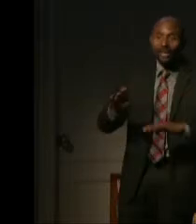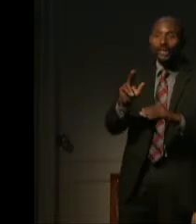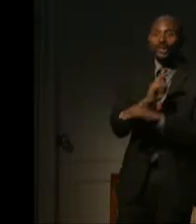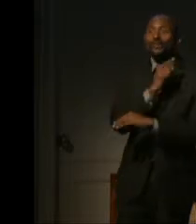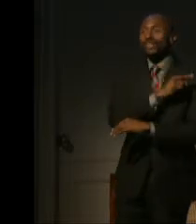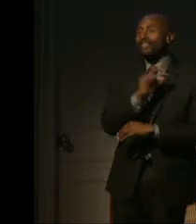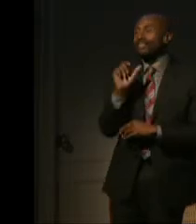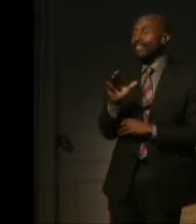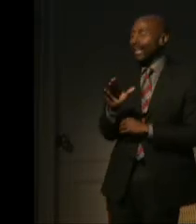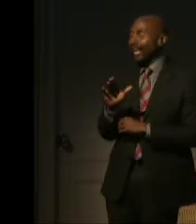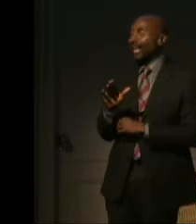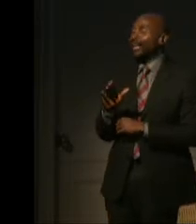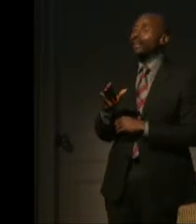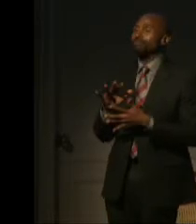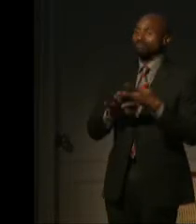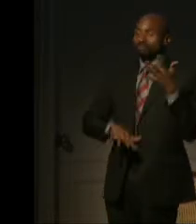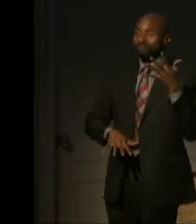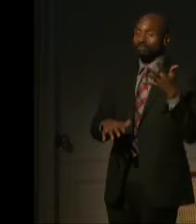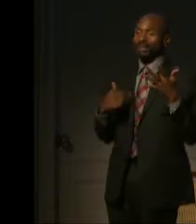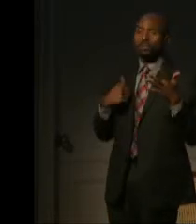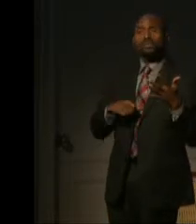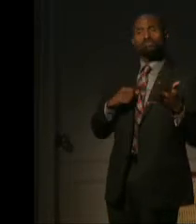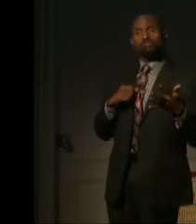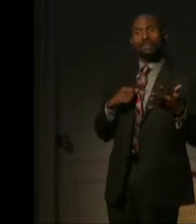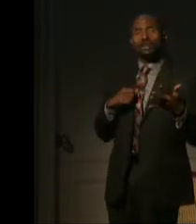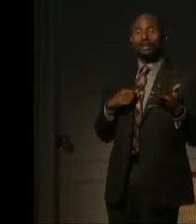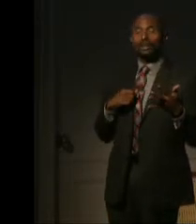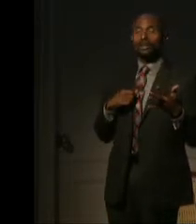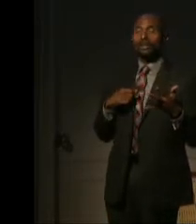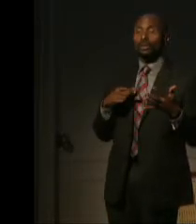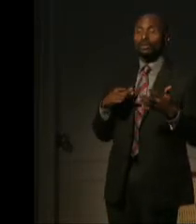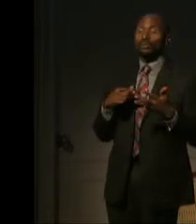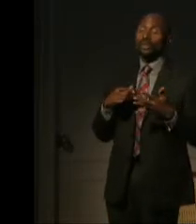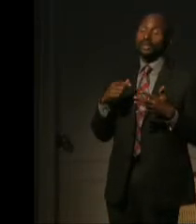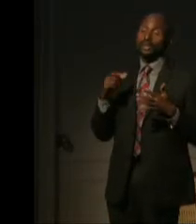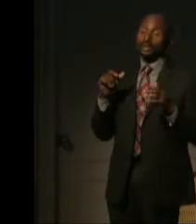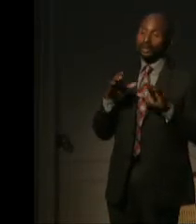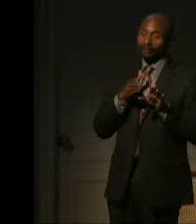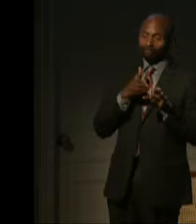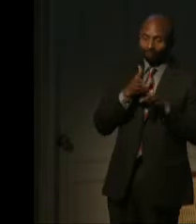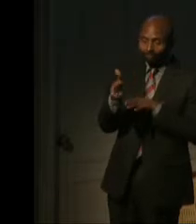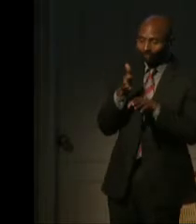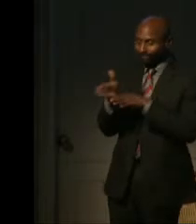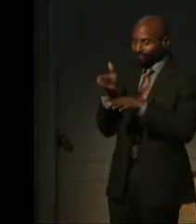pride ourselves in being able to connect the collection to nearly every field of study.